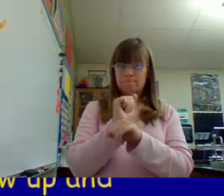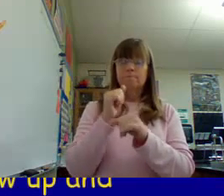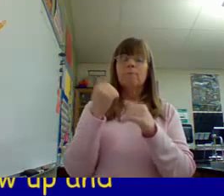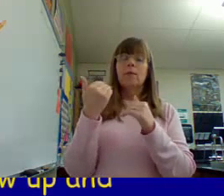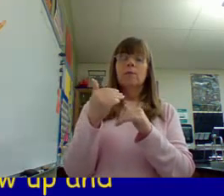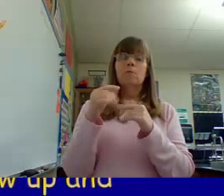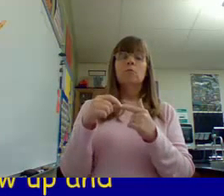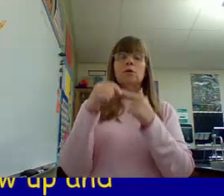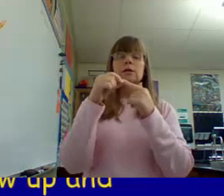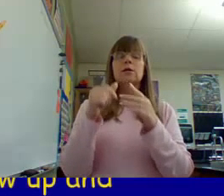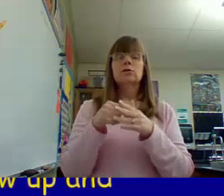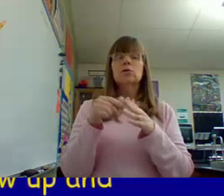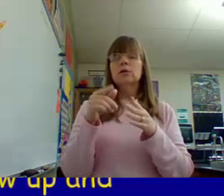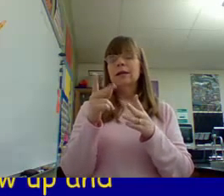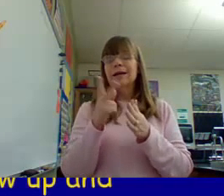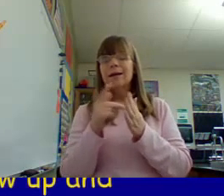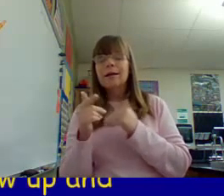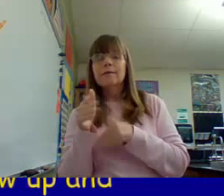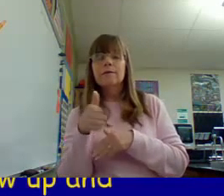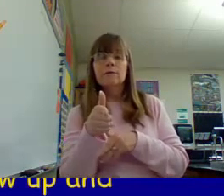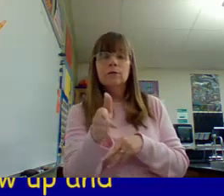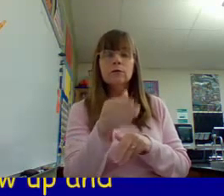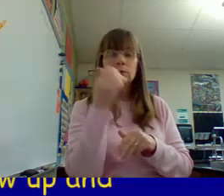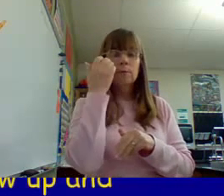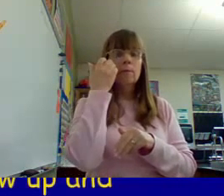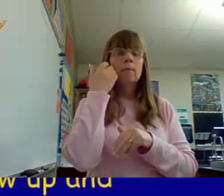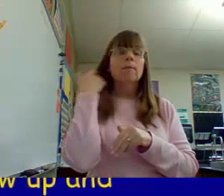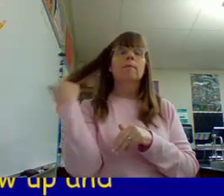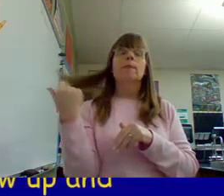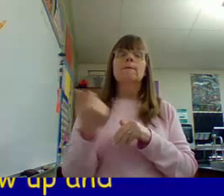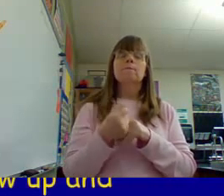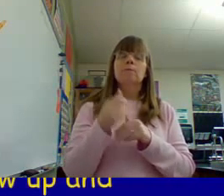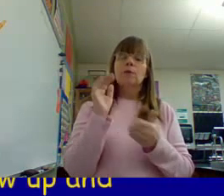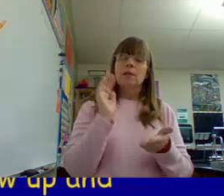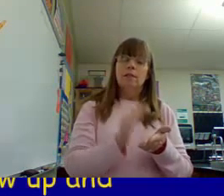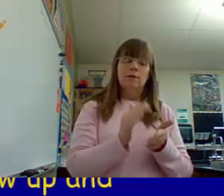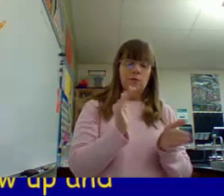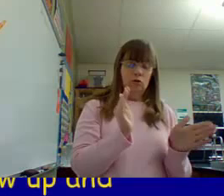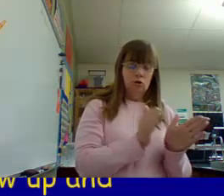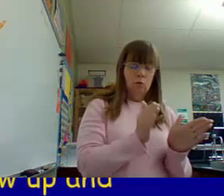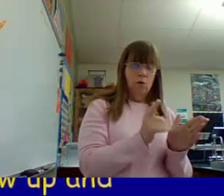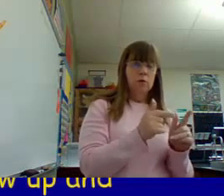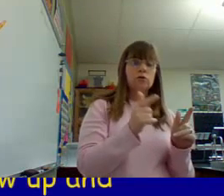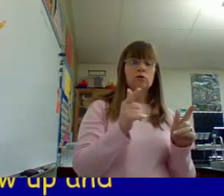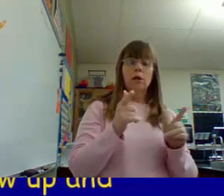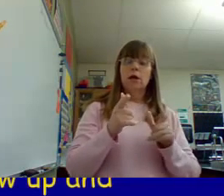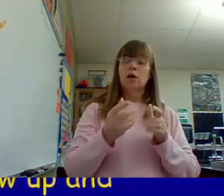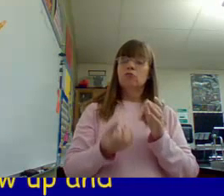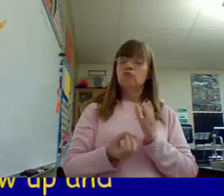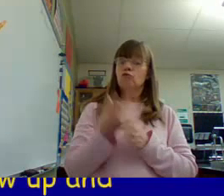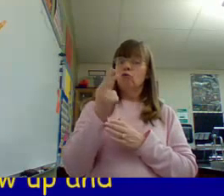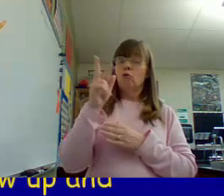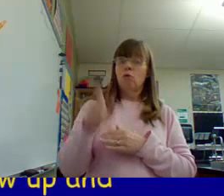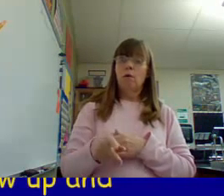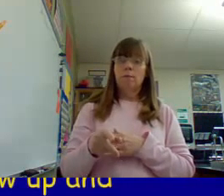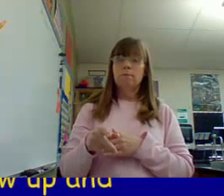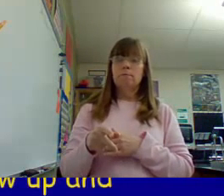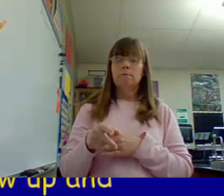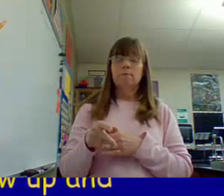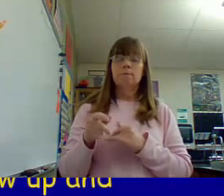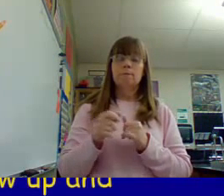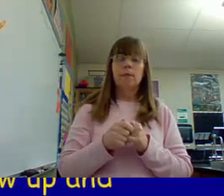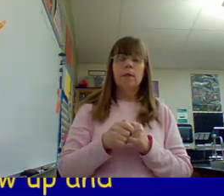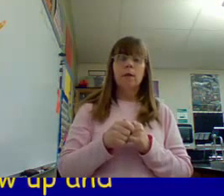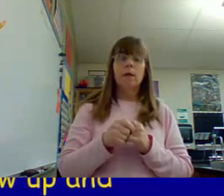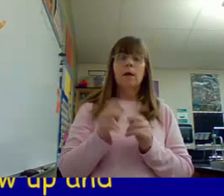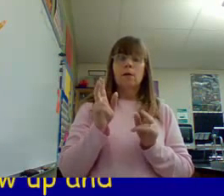caught. So usually they want to leave the small fish so they can grow up to reproduce, and they leave the larger fish that are